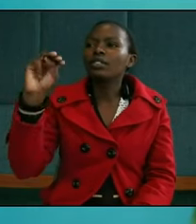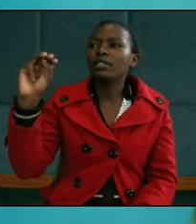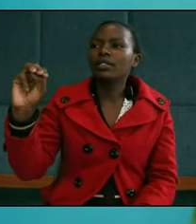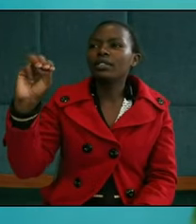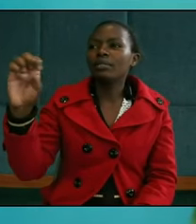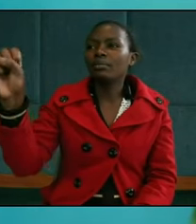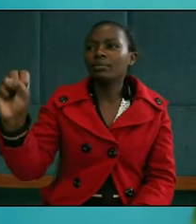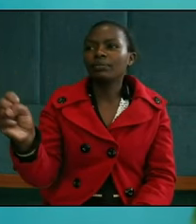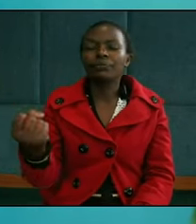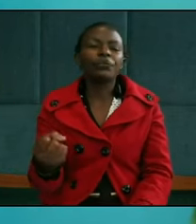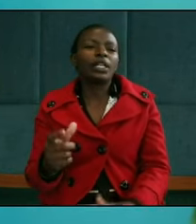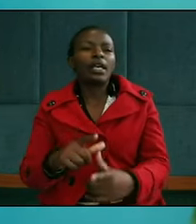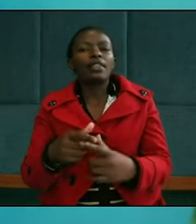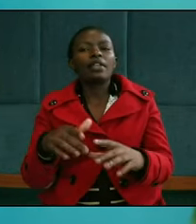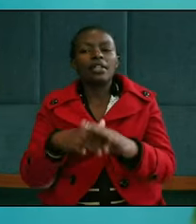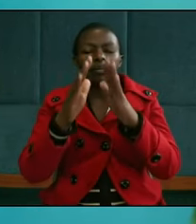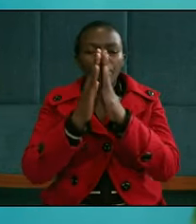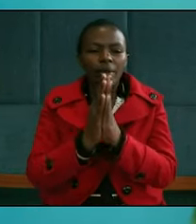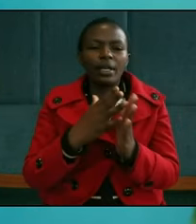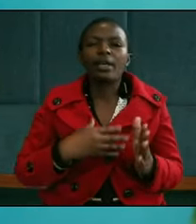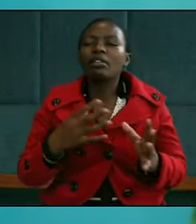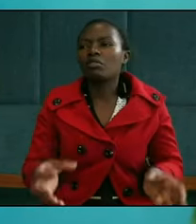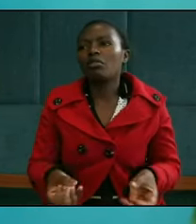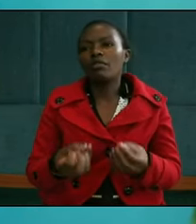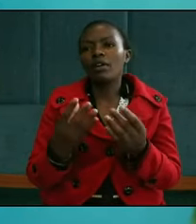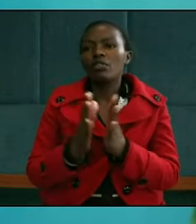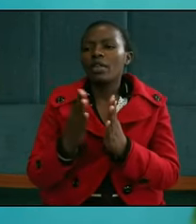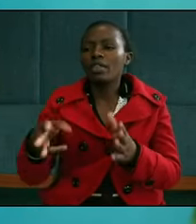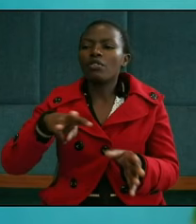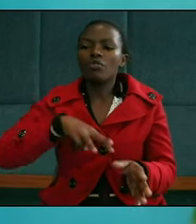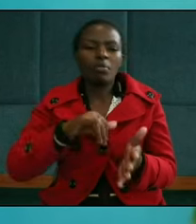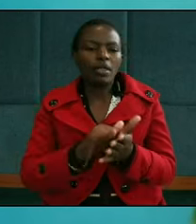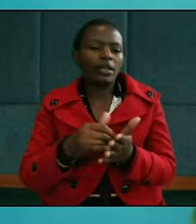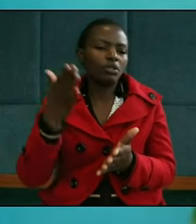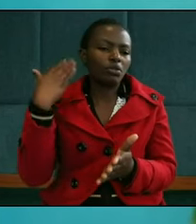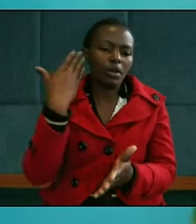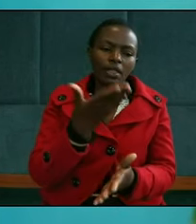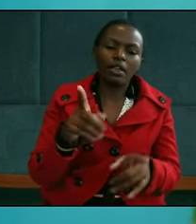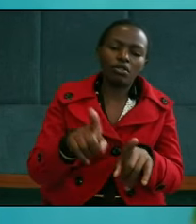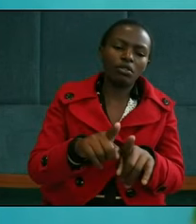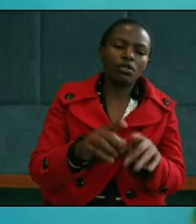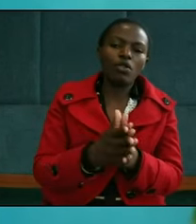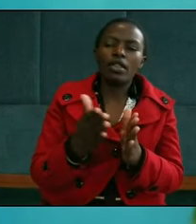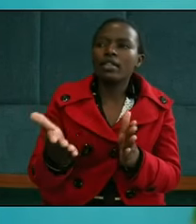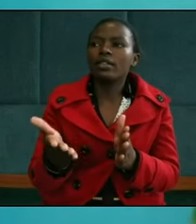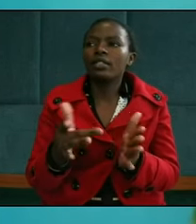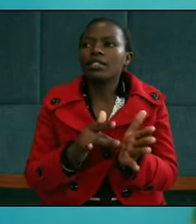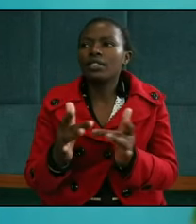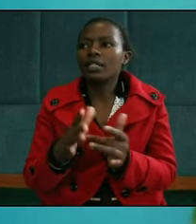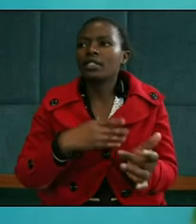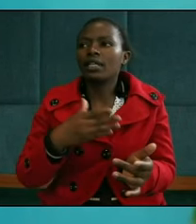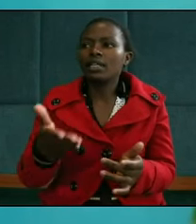accord in prayer and supplication with the women who were there also and made the matter of Jesus with his brothers. There